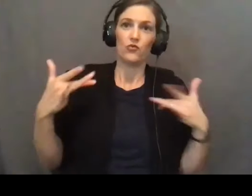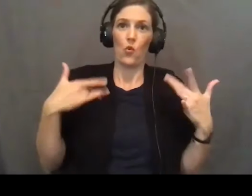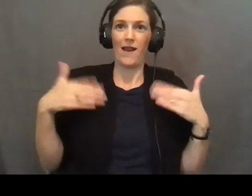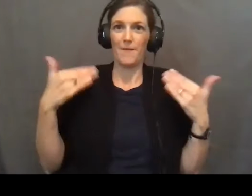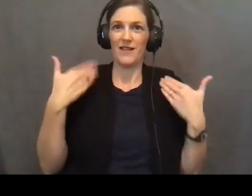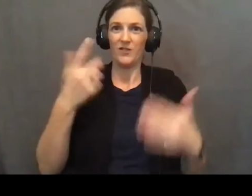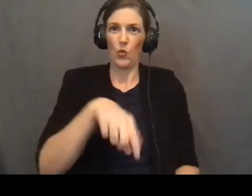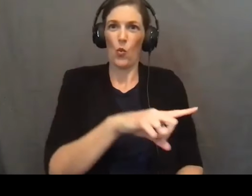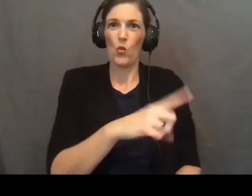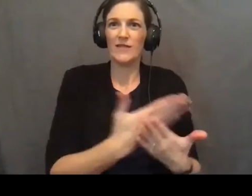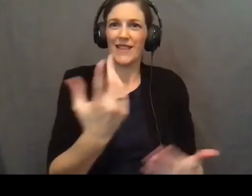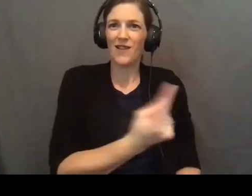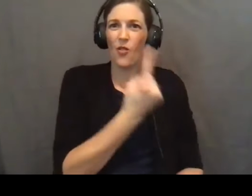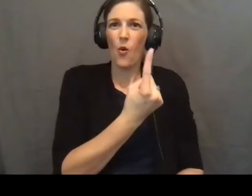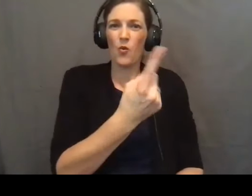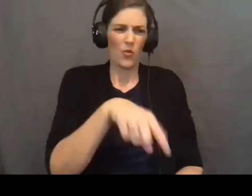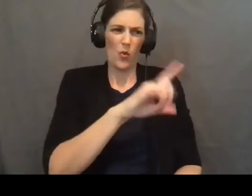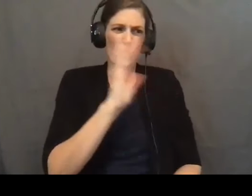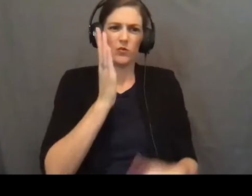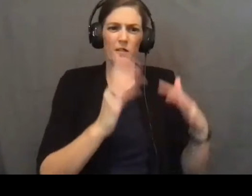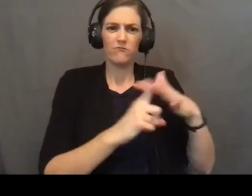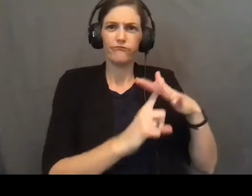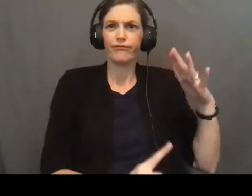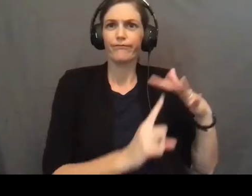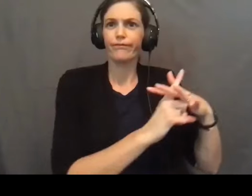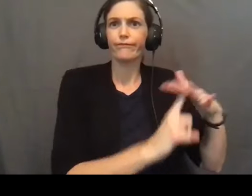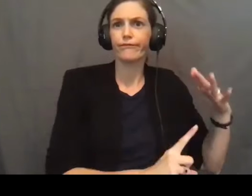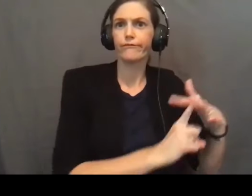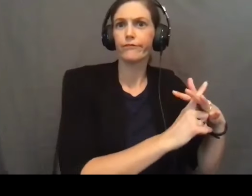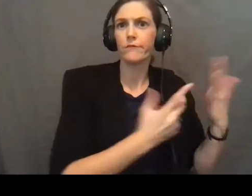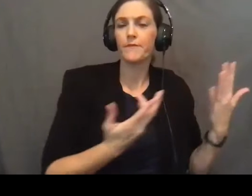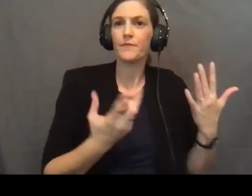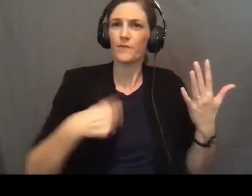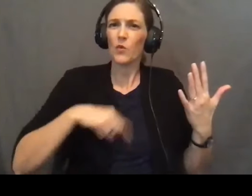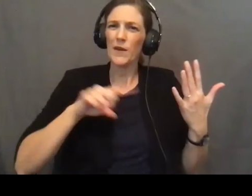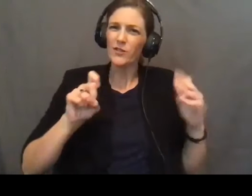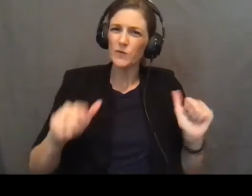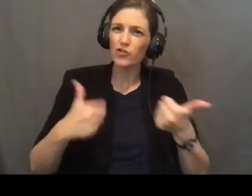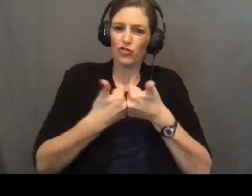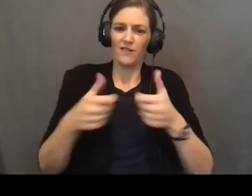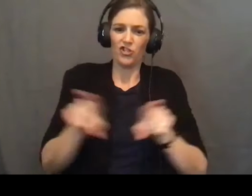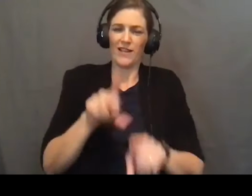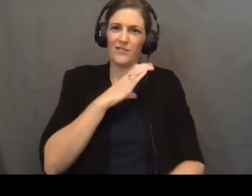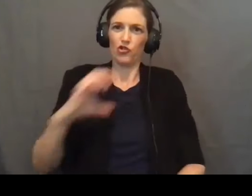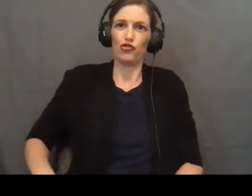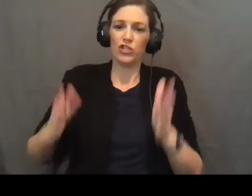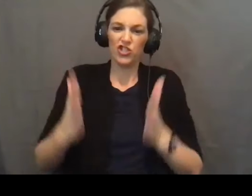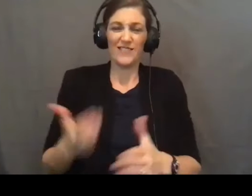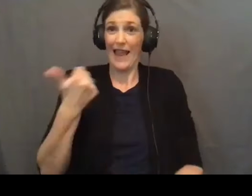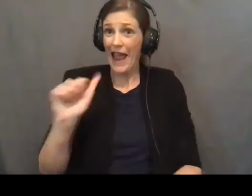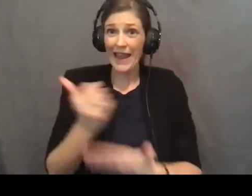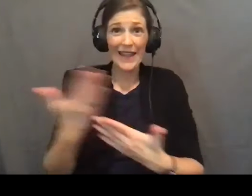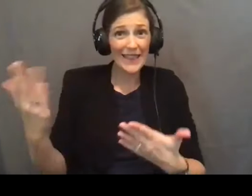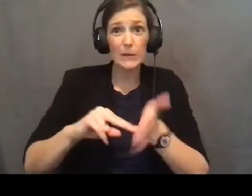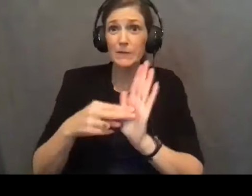things because they're going to come and go. And we need to be challenged as Christians. So anything means anything.